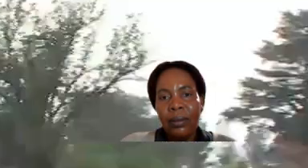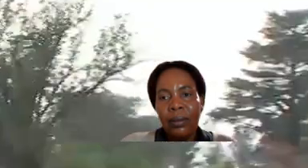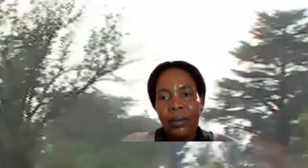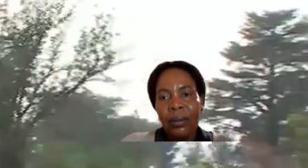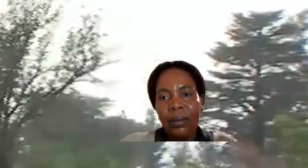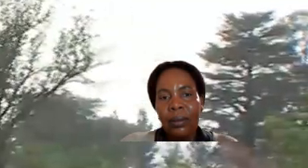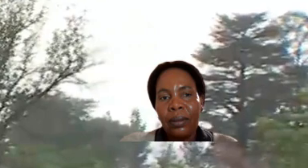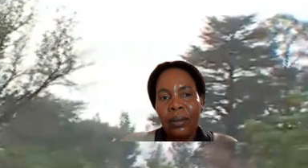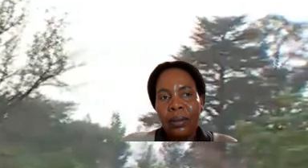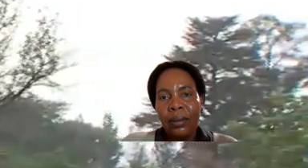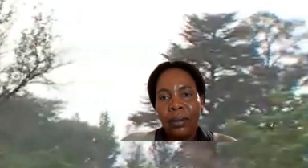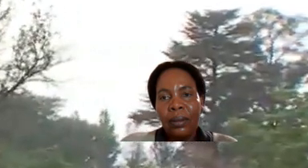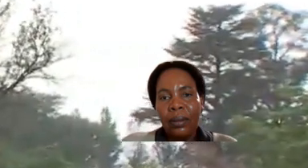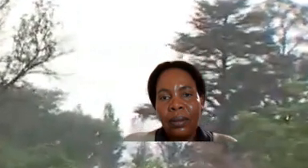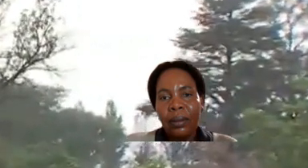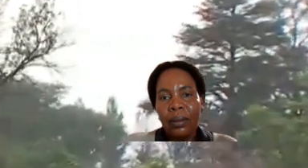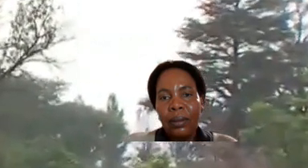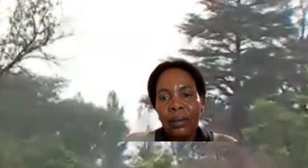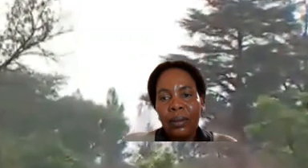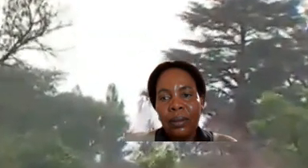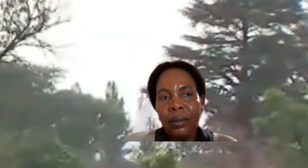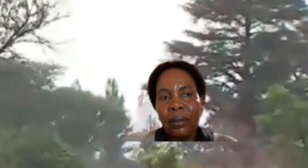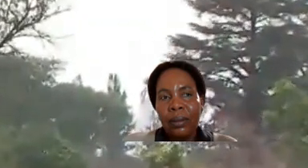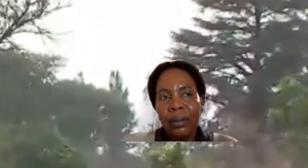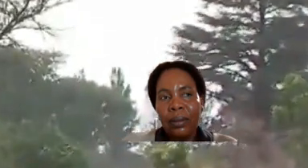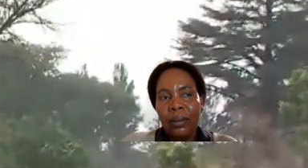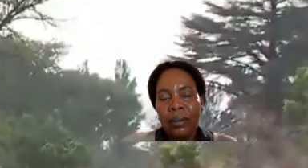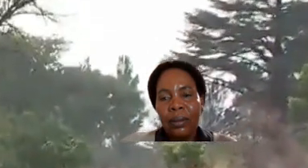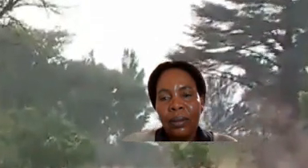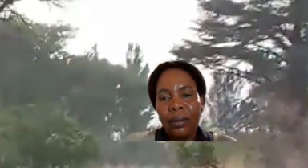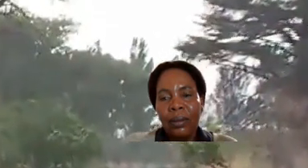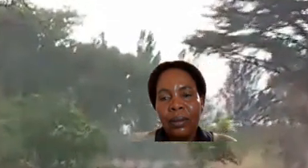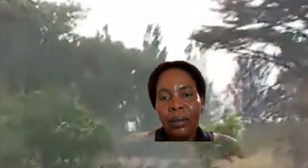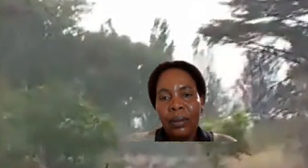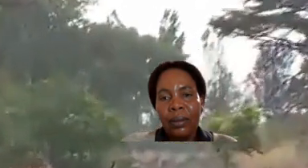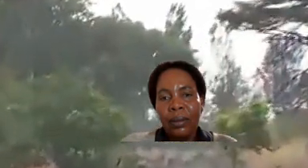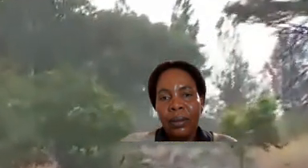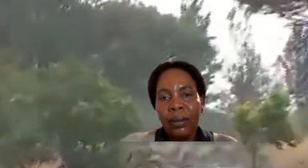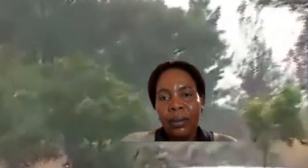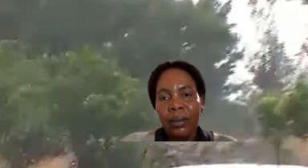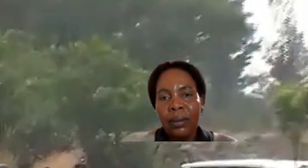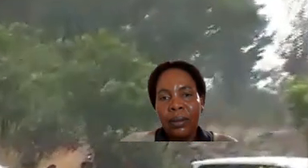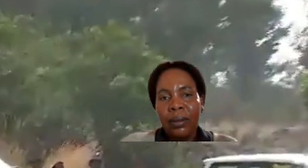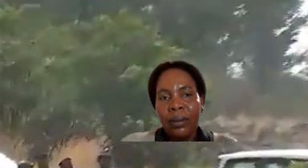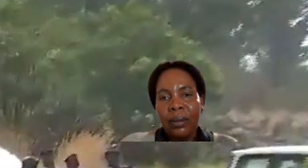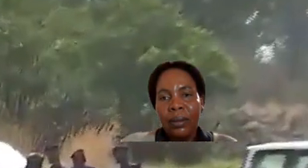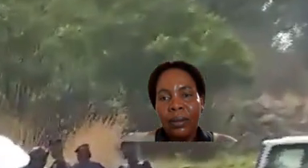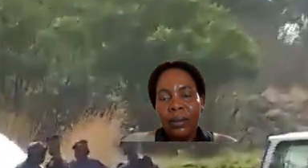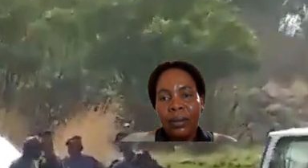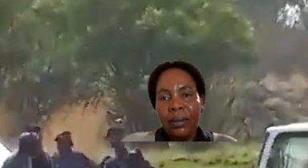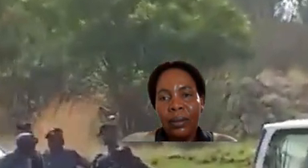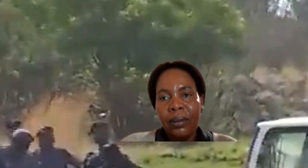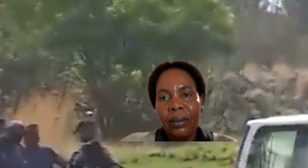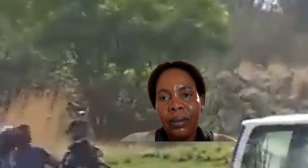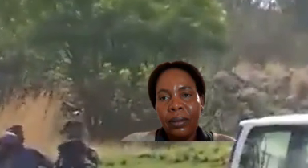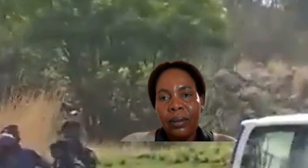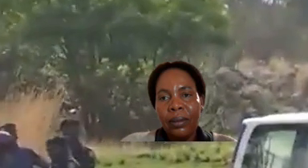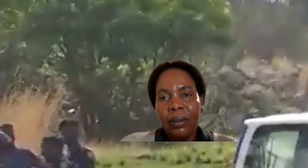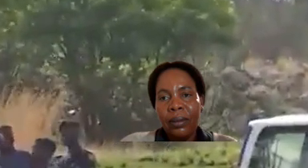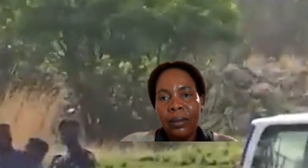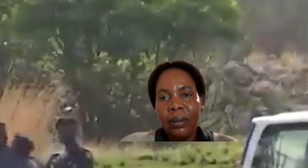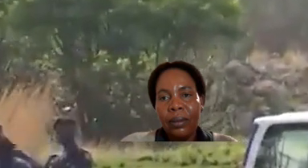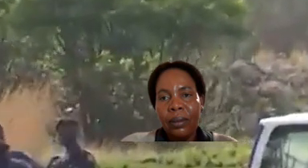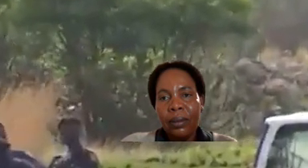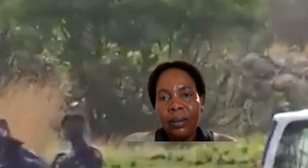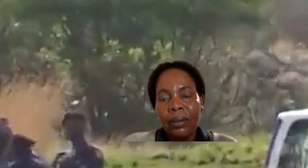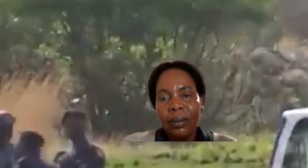strength, because of hunger and starvation and dehydration, as they were prevented food